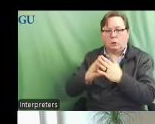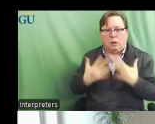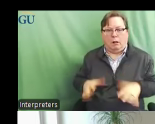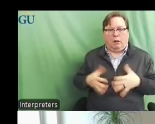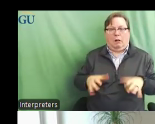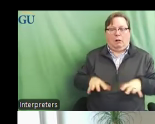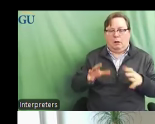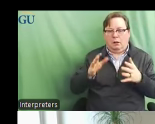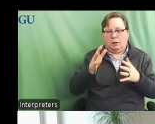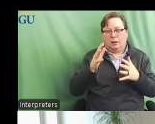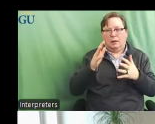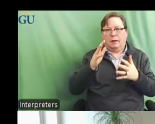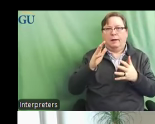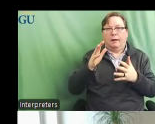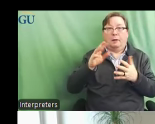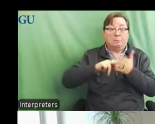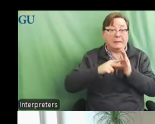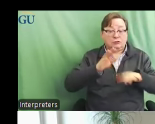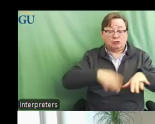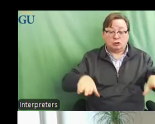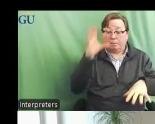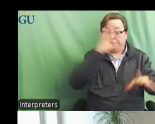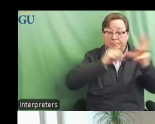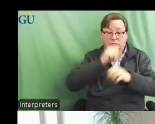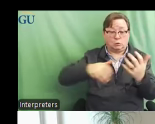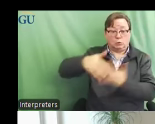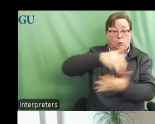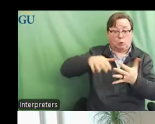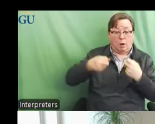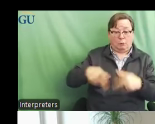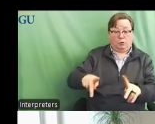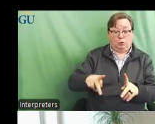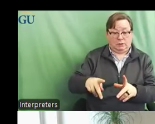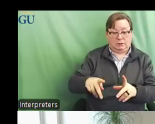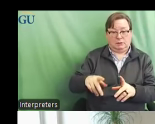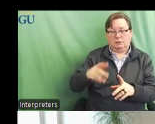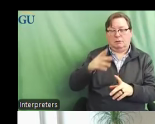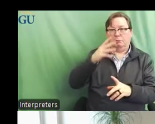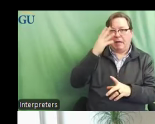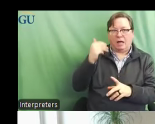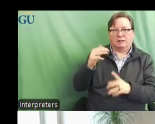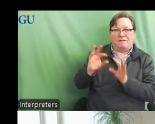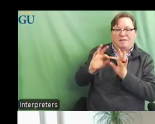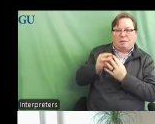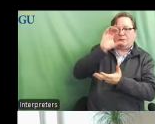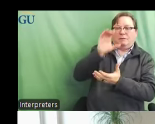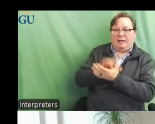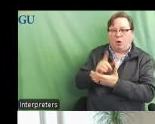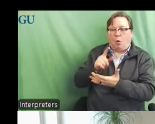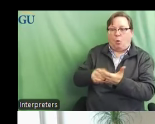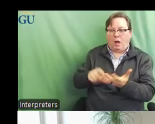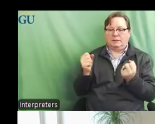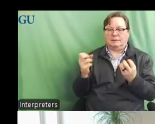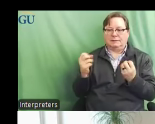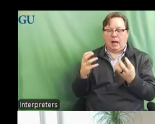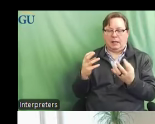in social contexts. And that may be because of the family's belief about what sign language says about them. So kind of talking through